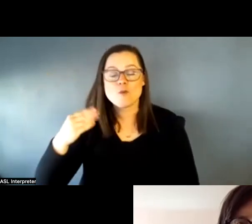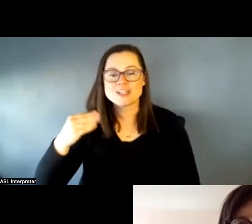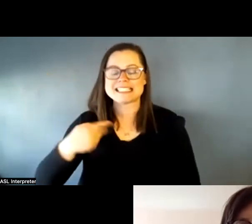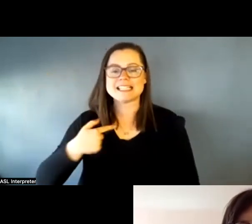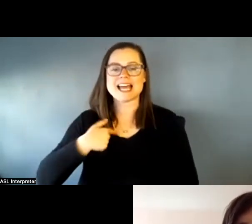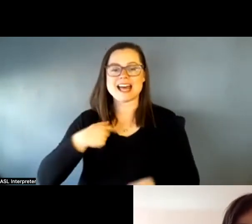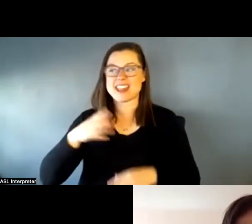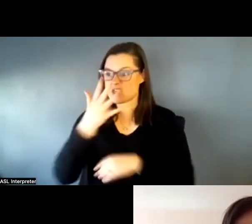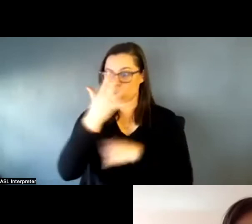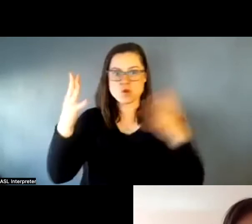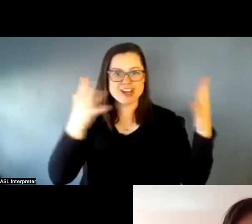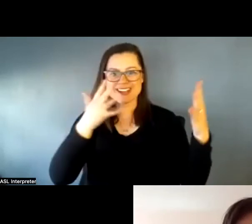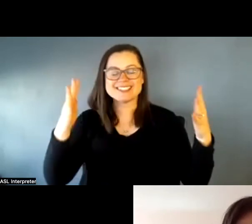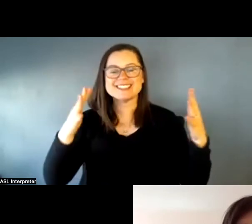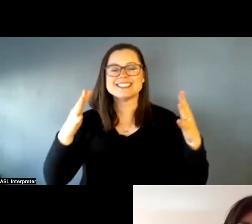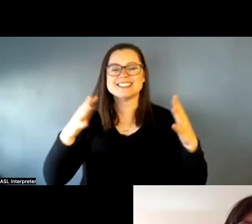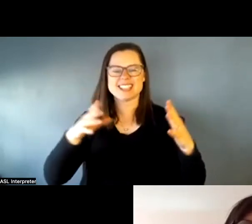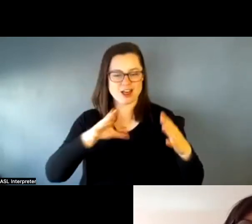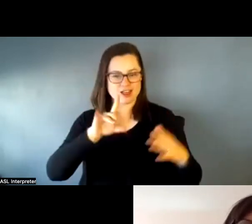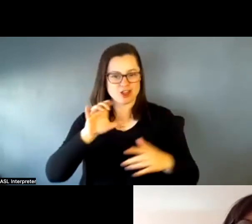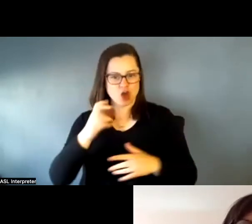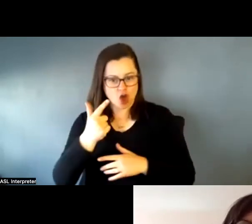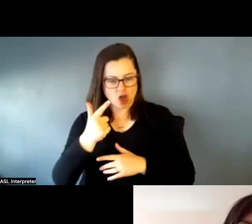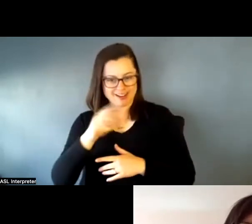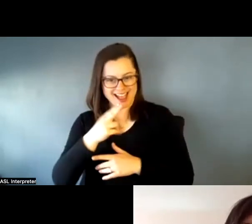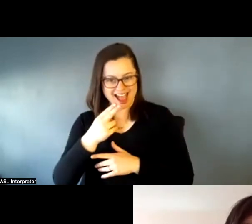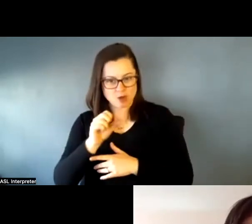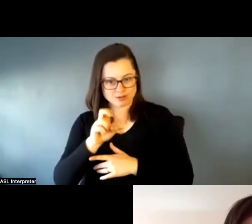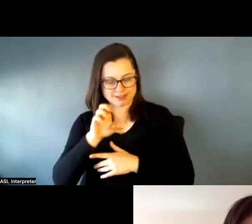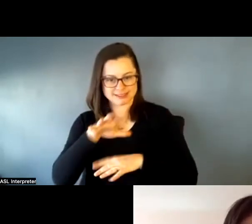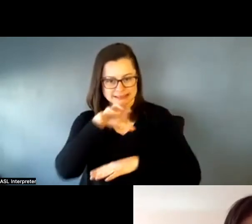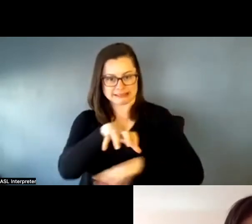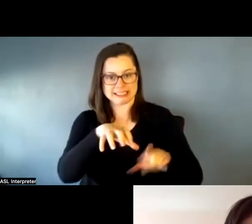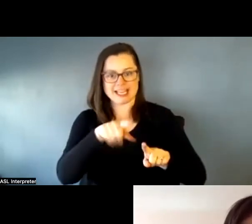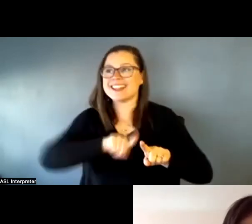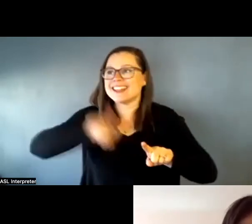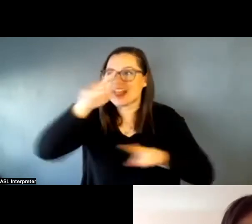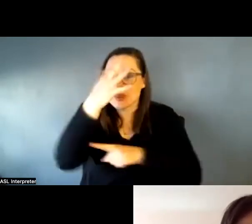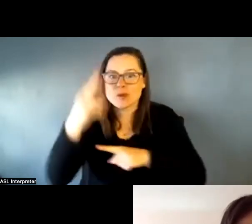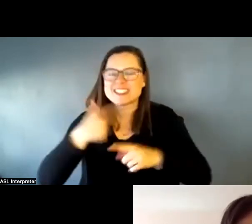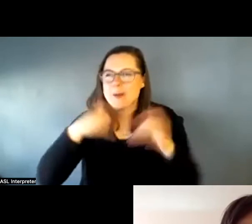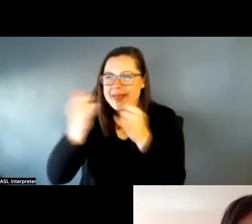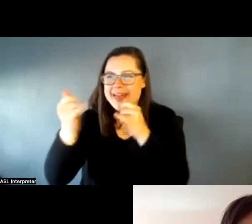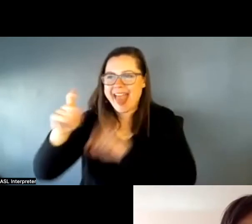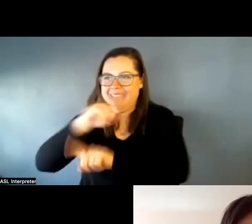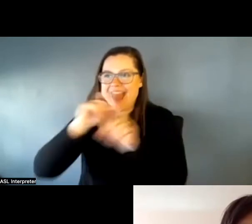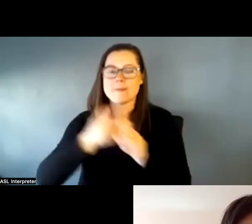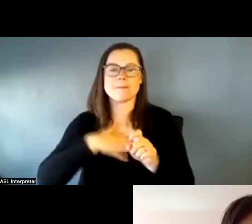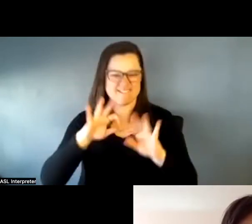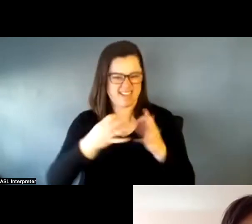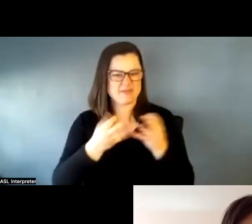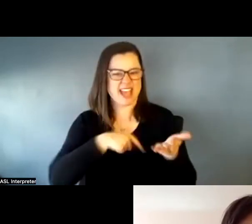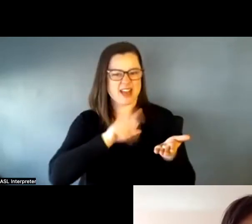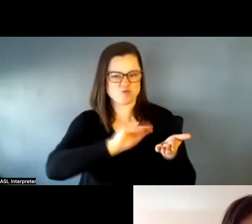the Duwamish Longhouse, Puget Park, and because my family had moved up to 21st Avenue. And so it